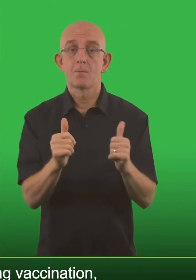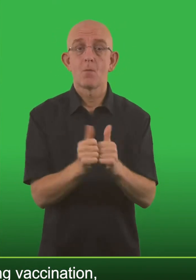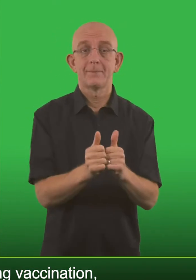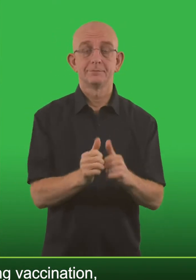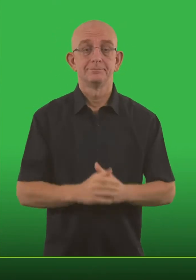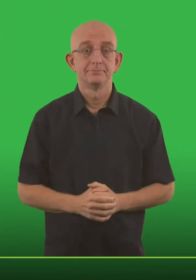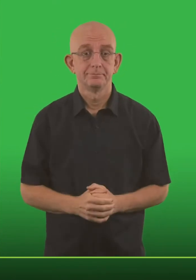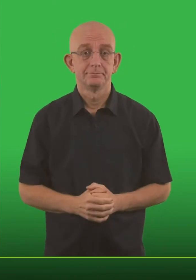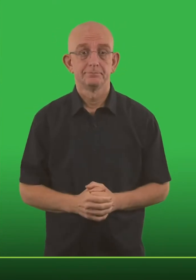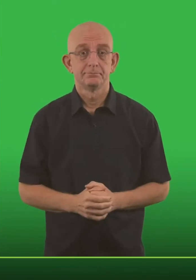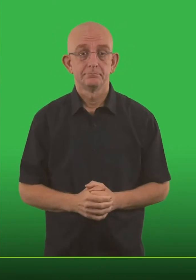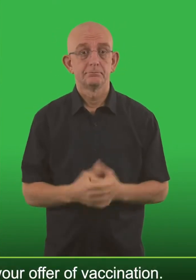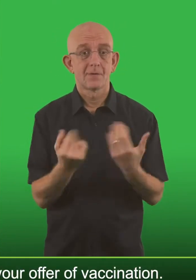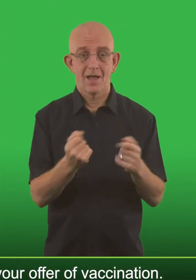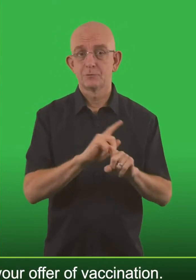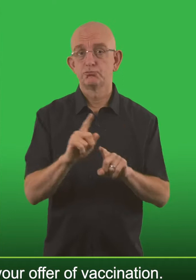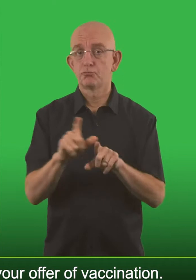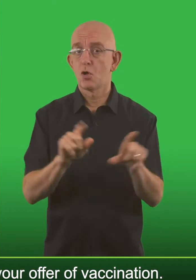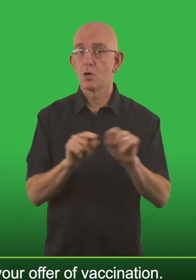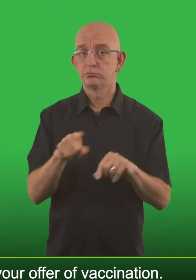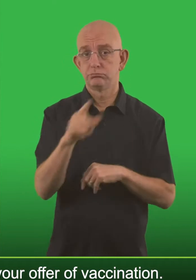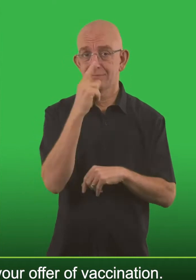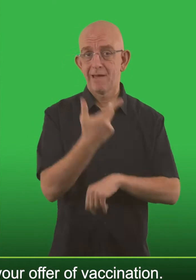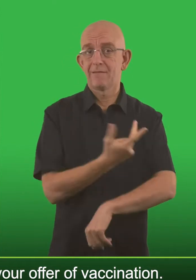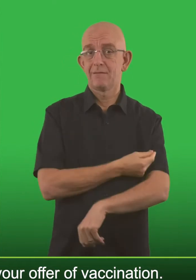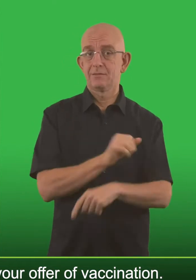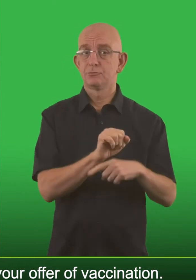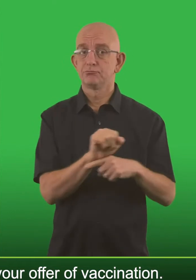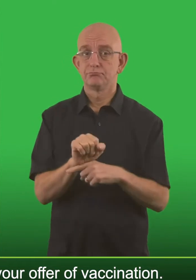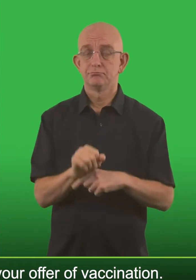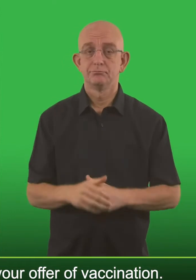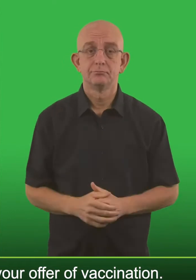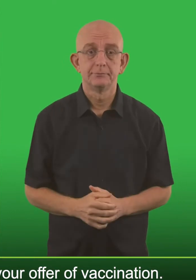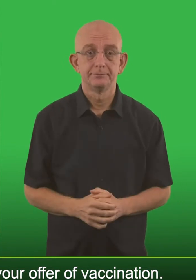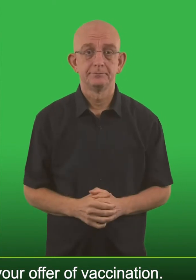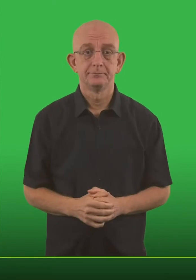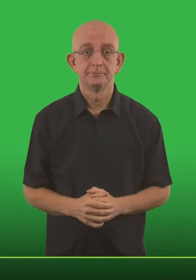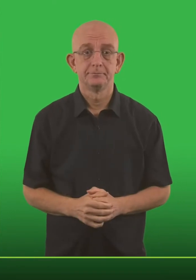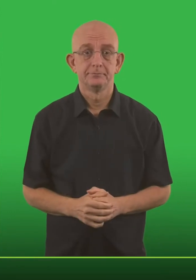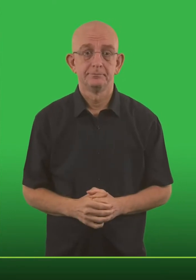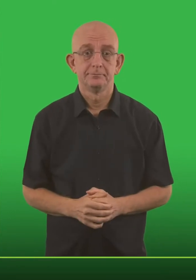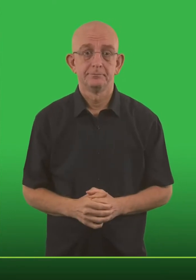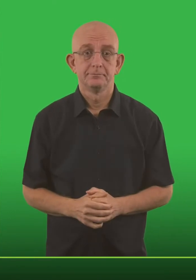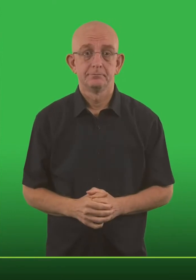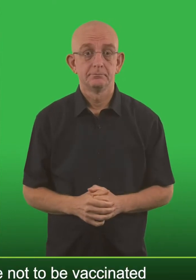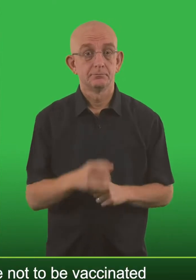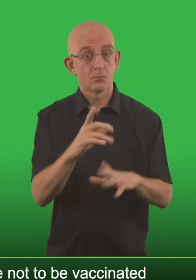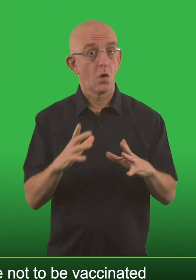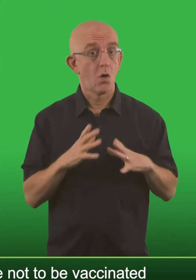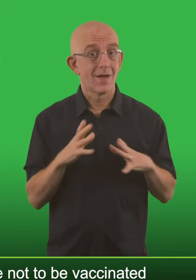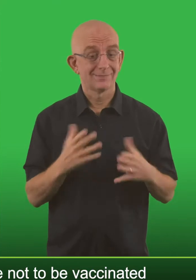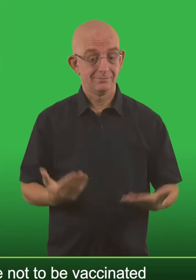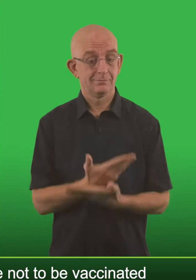on 119. So there's lots of different options to take up your offer of vaccination. Now, if